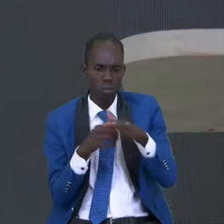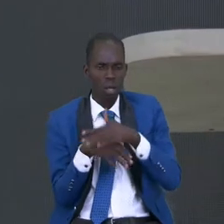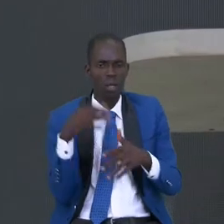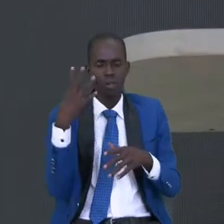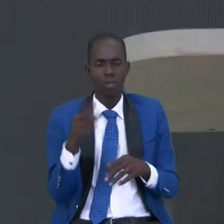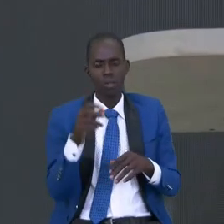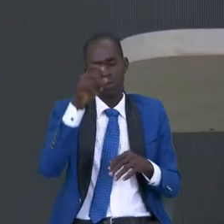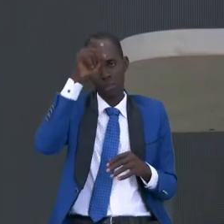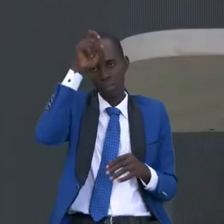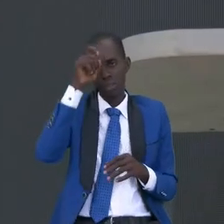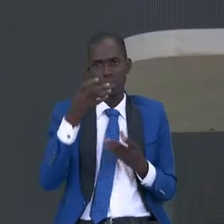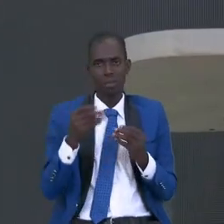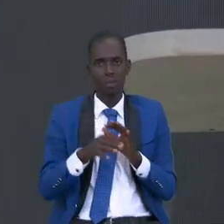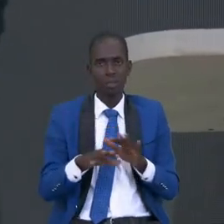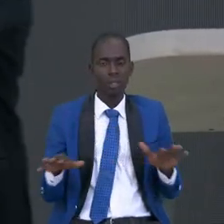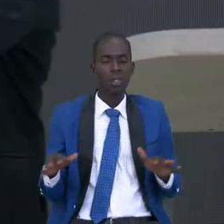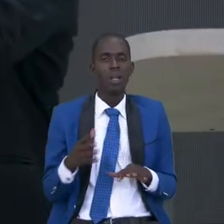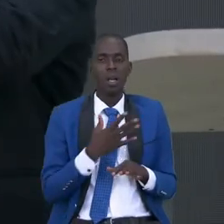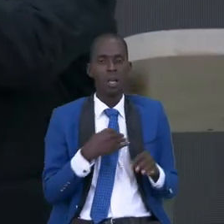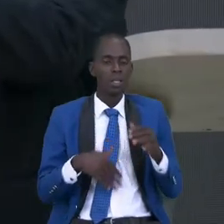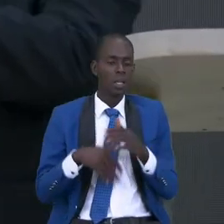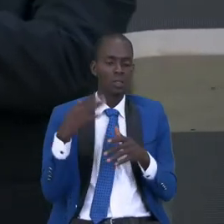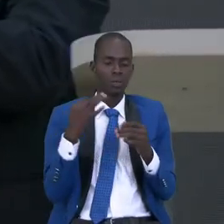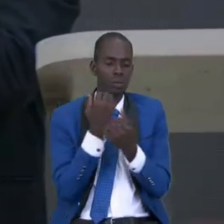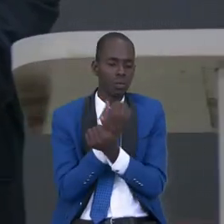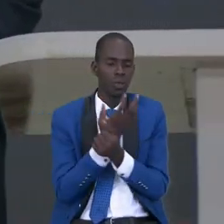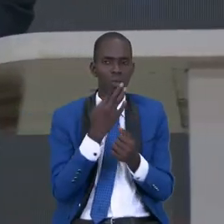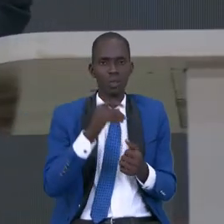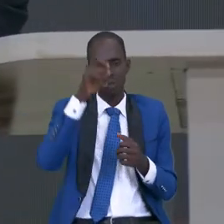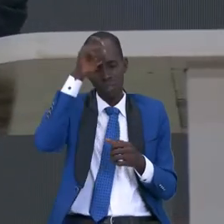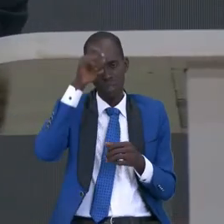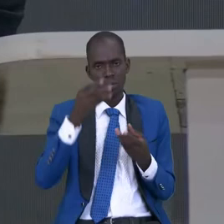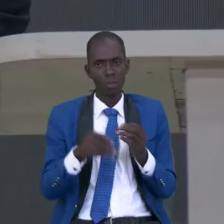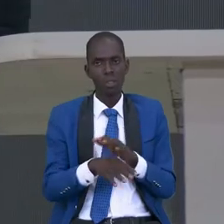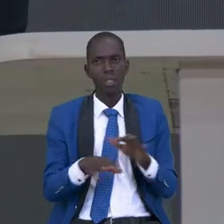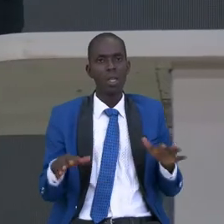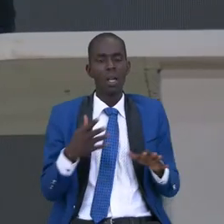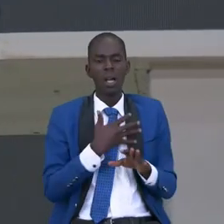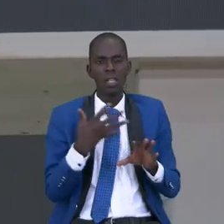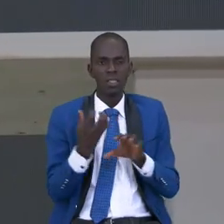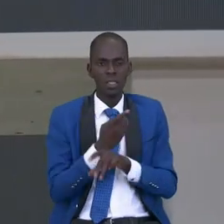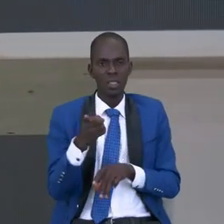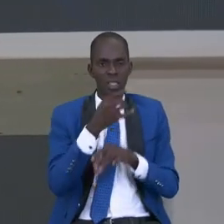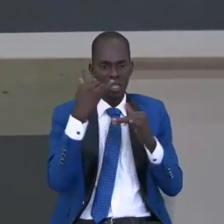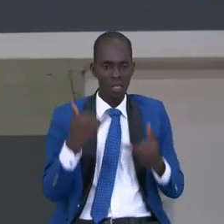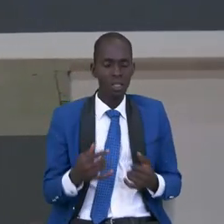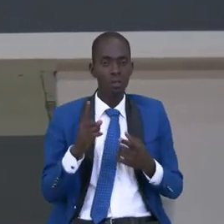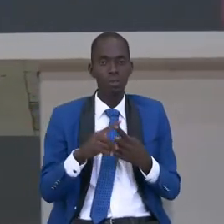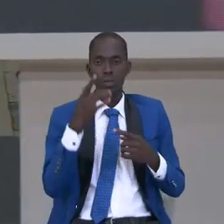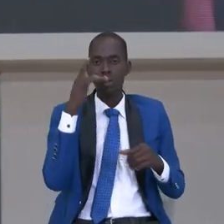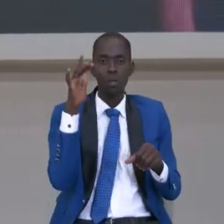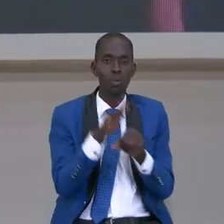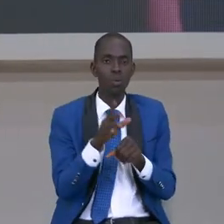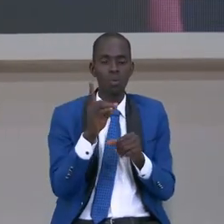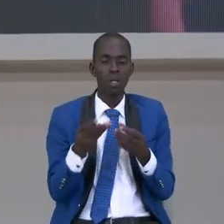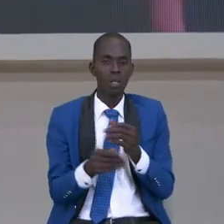out of the land of bondage, and take them to the promised land, a land flowing with milk and